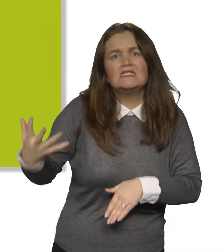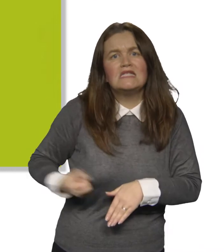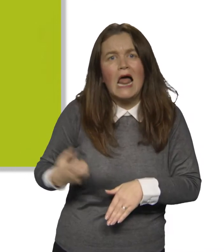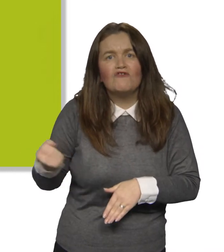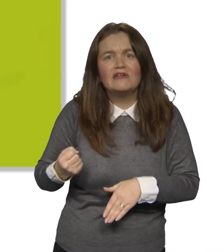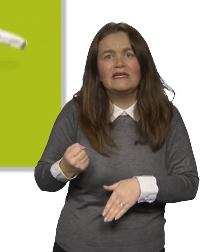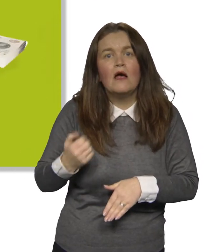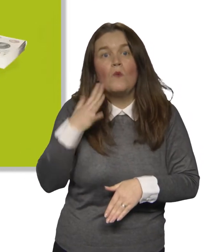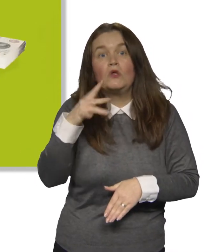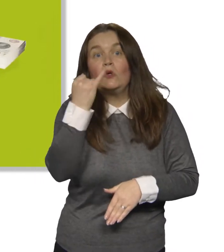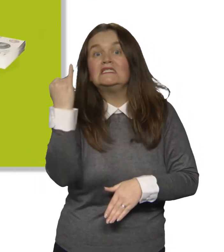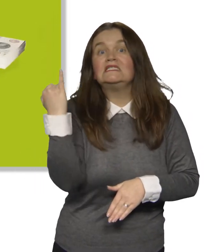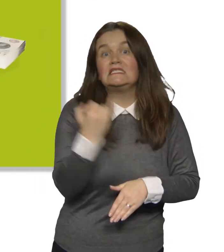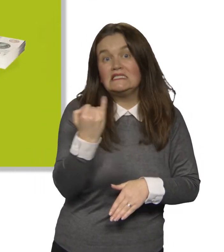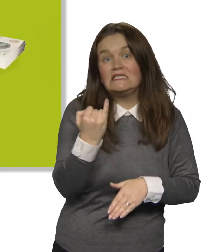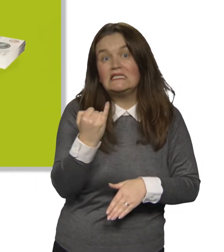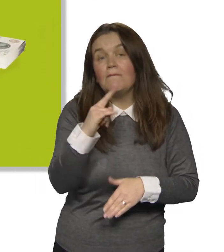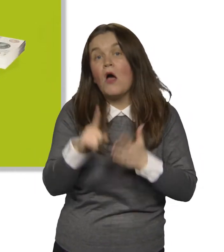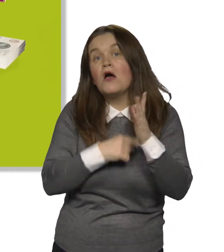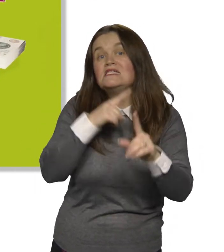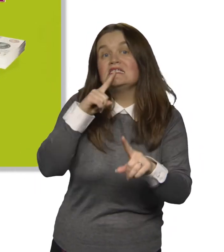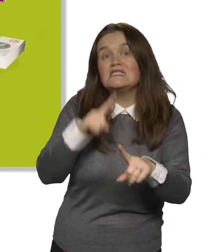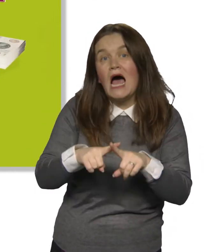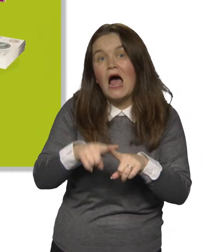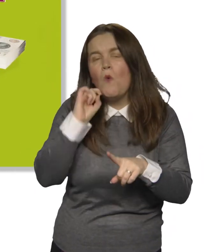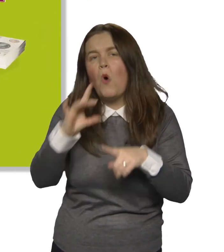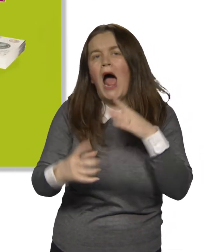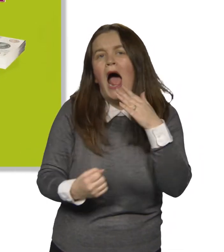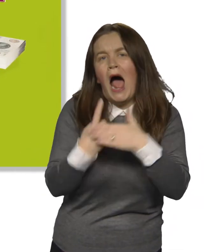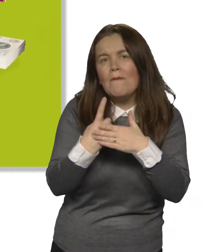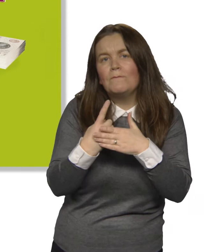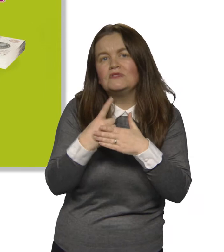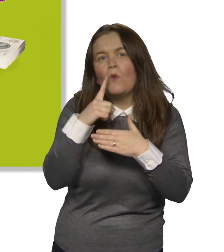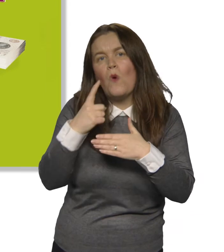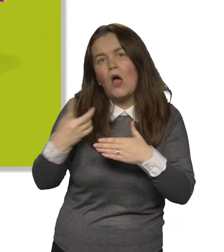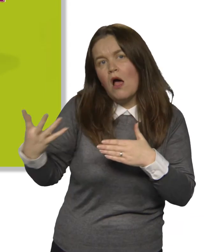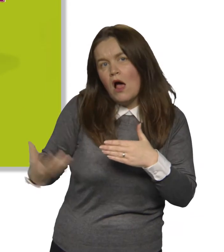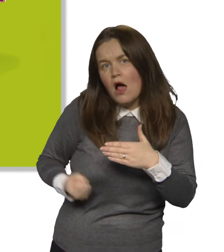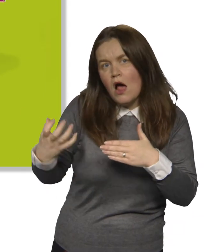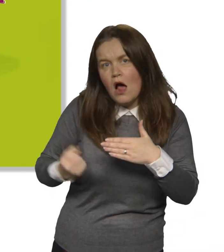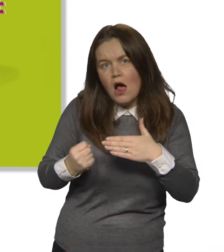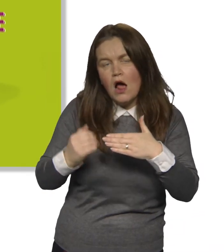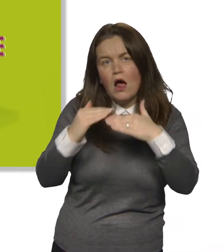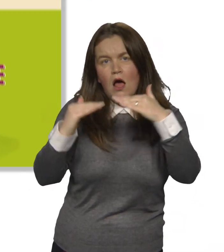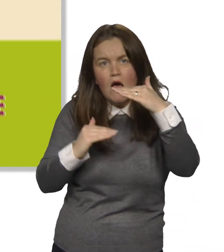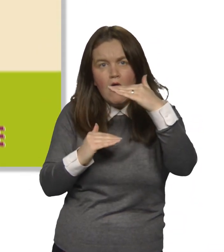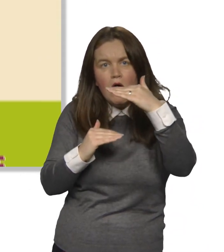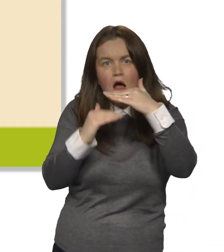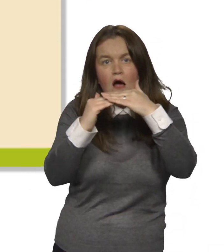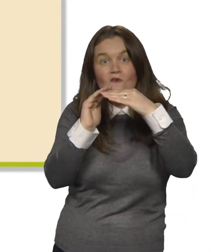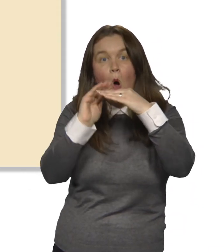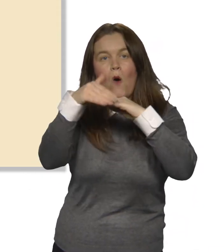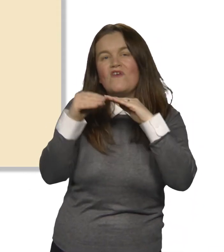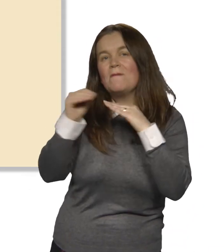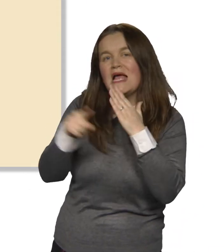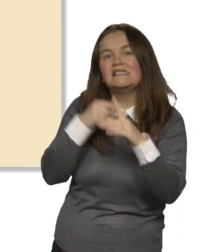or wages once you're 16, but as with tax, this won't happen until you've earned a certain amount. You'll also need